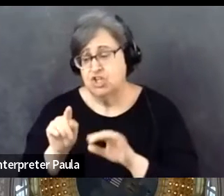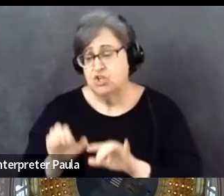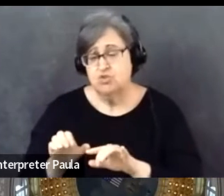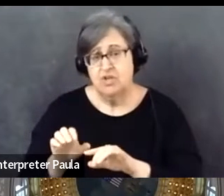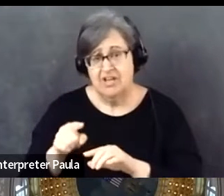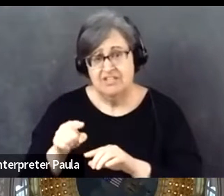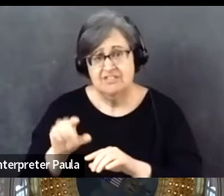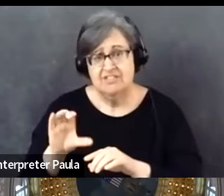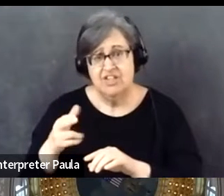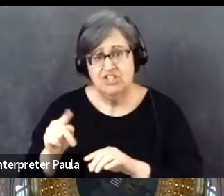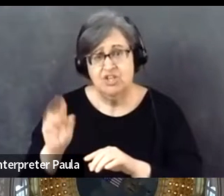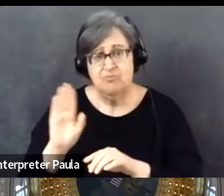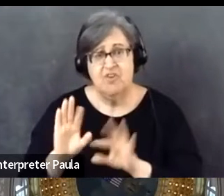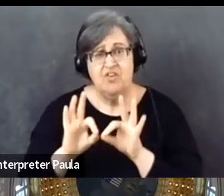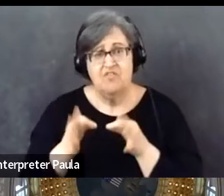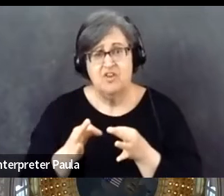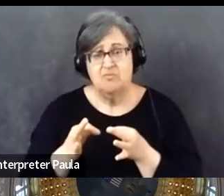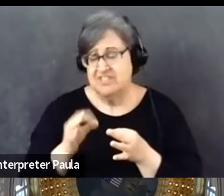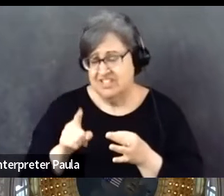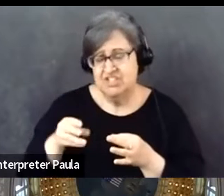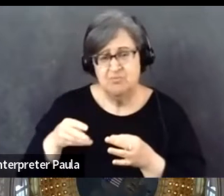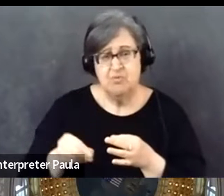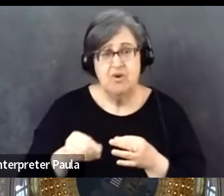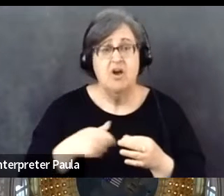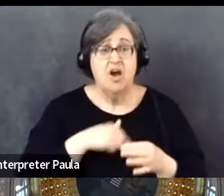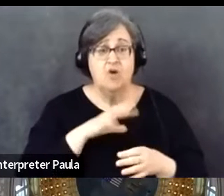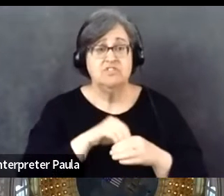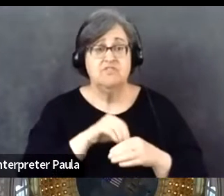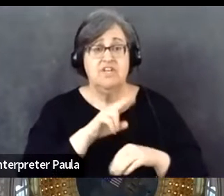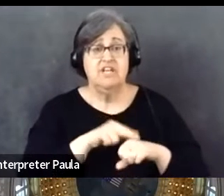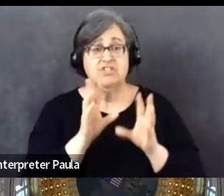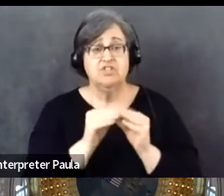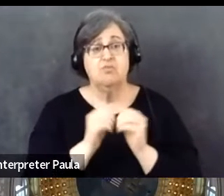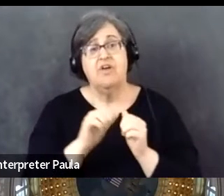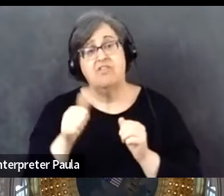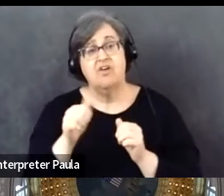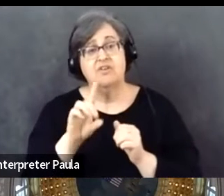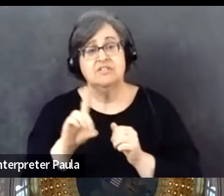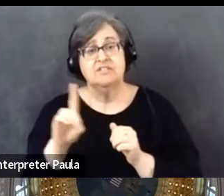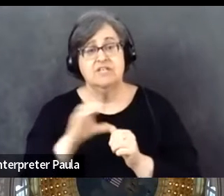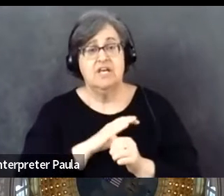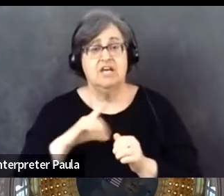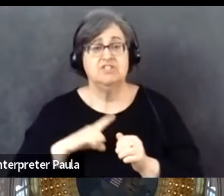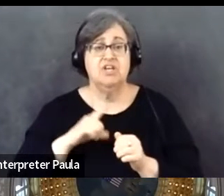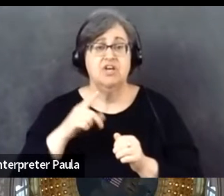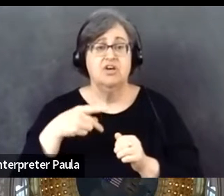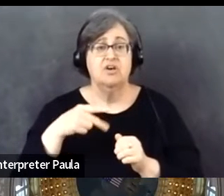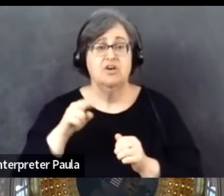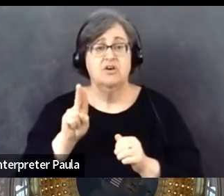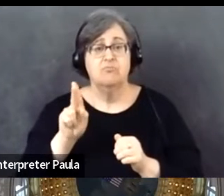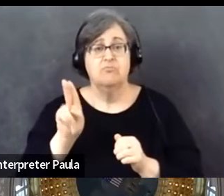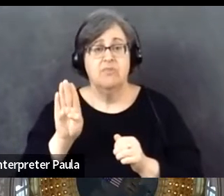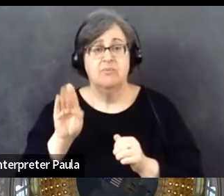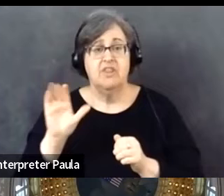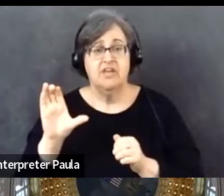about families being reimbursed. I was on a national call with other DD Council public policy people, and they were